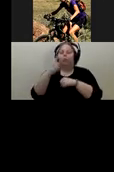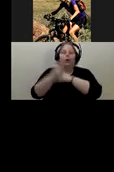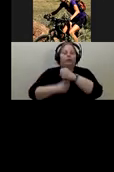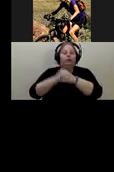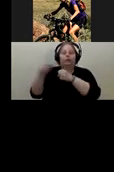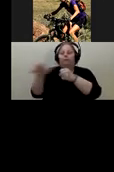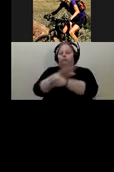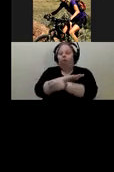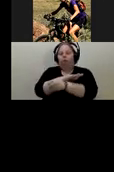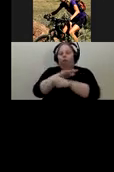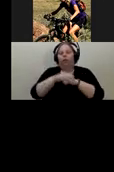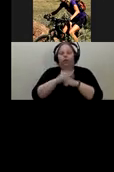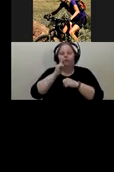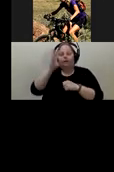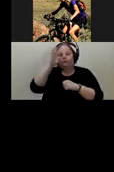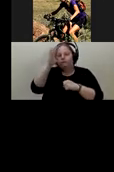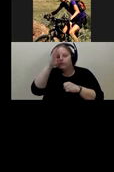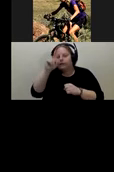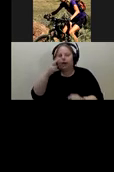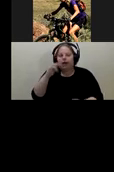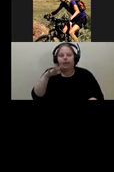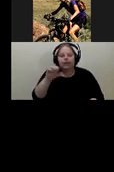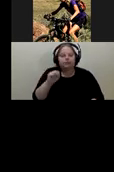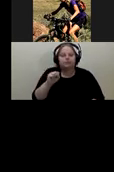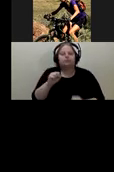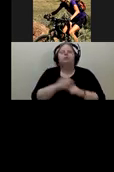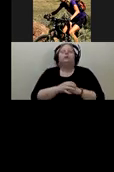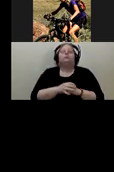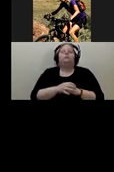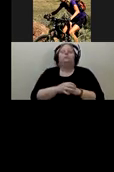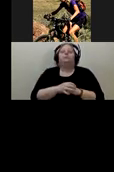of philosophical ethics. And